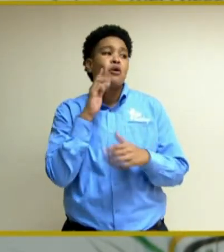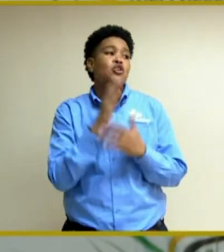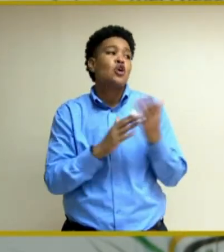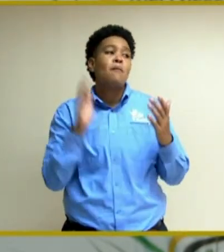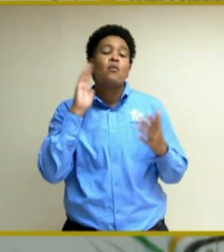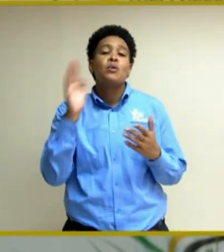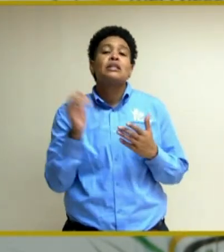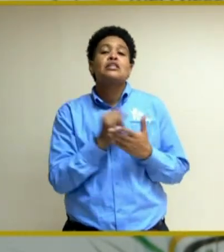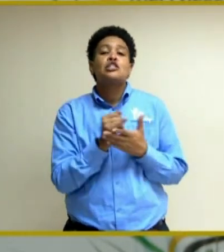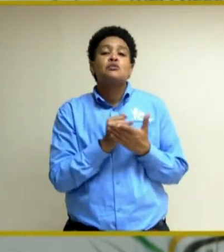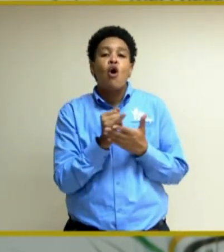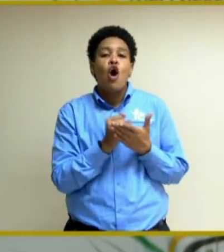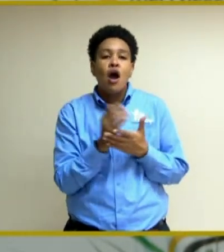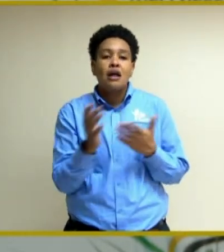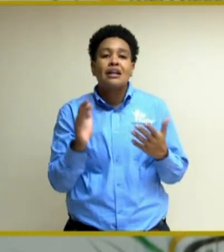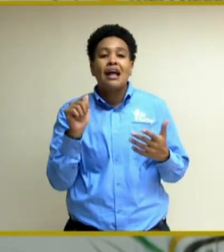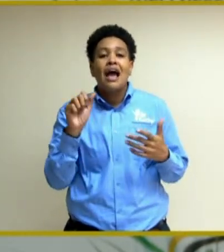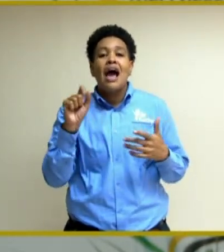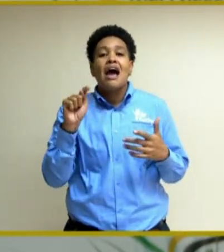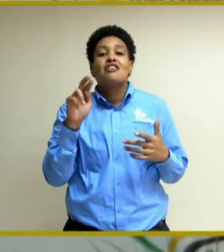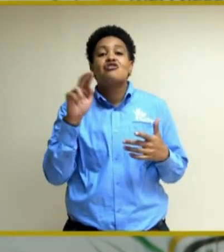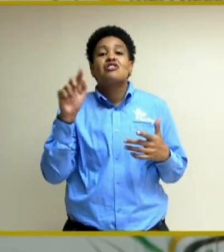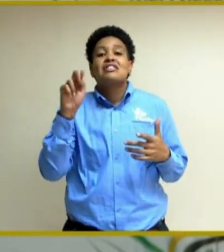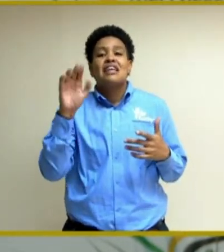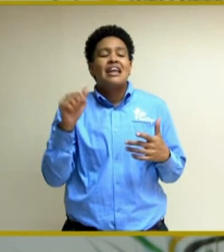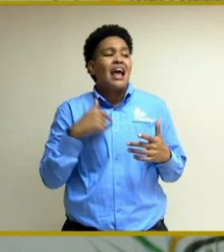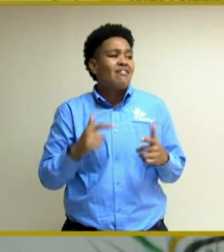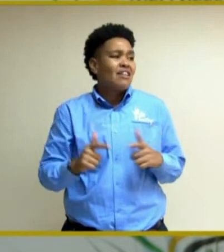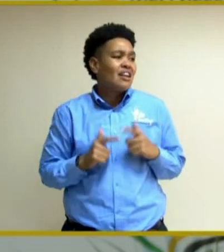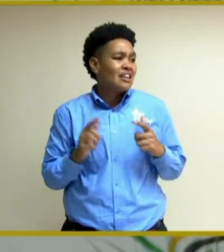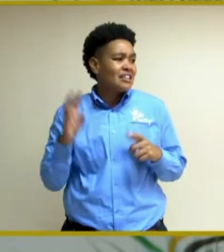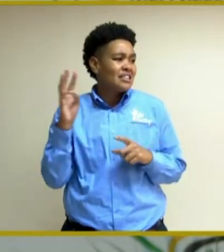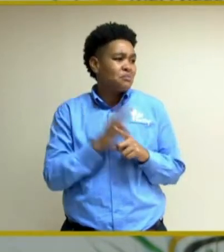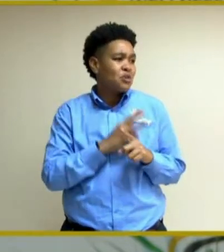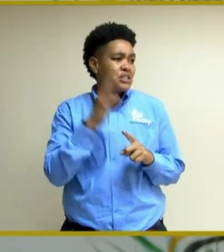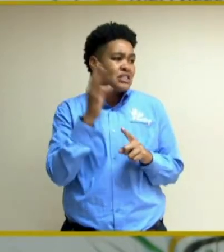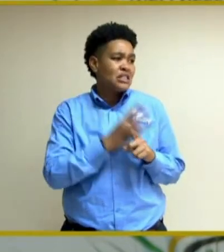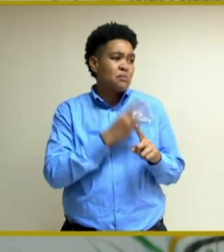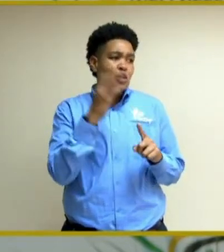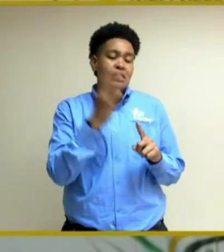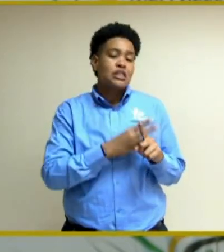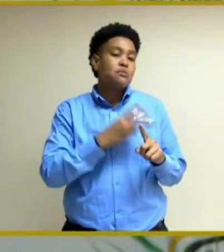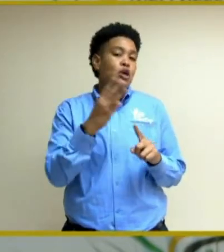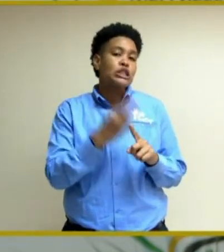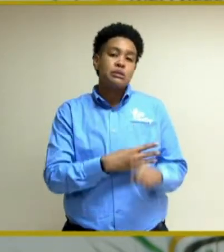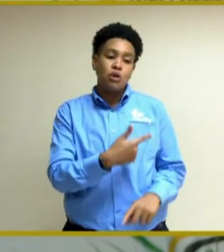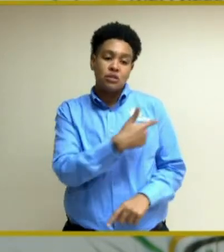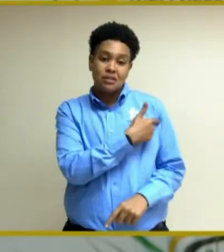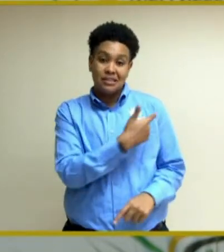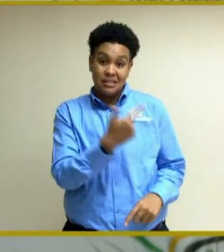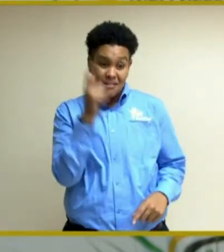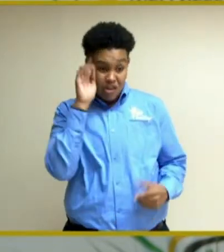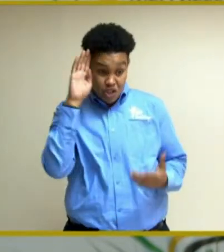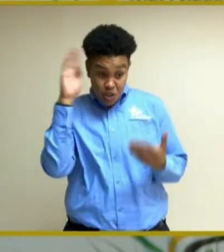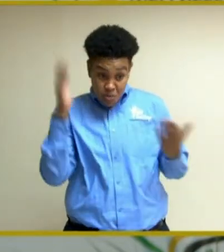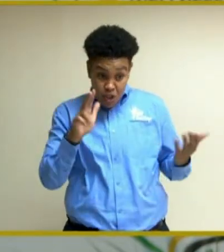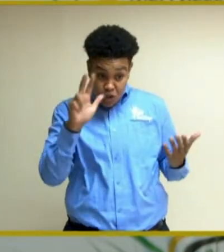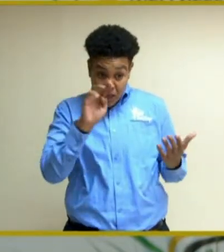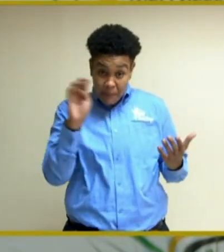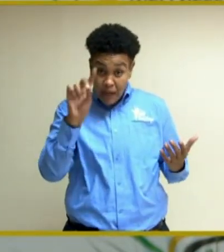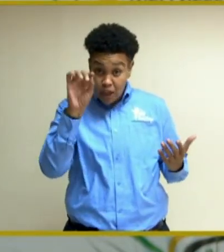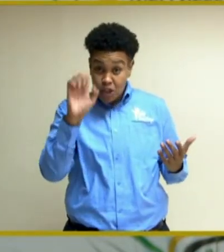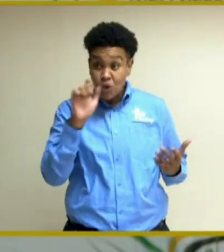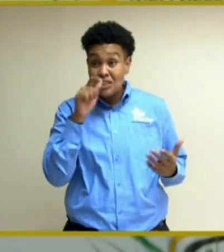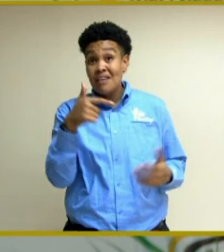spoil. The AstraZeneca vaccine has a shelf life of what, 6 months? 6 months. 6 months. So for us to bring in 3 million doses